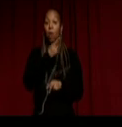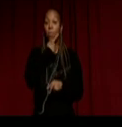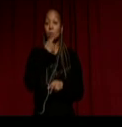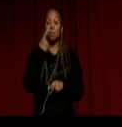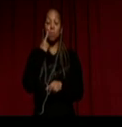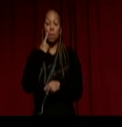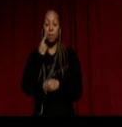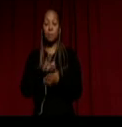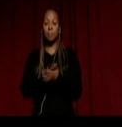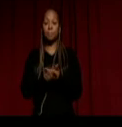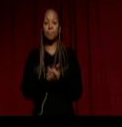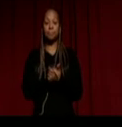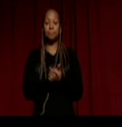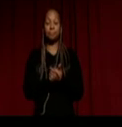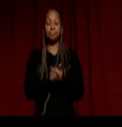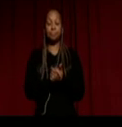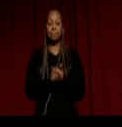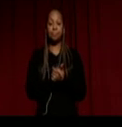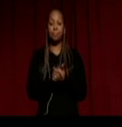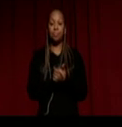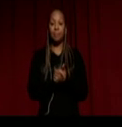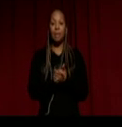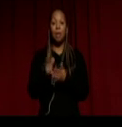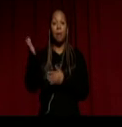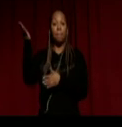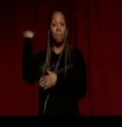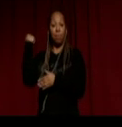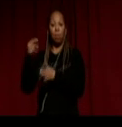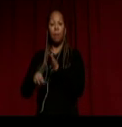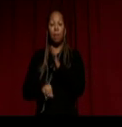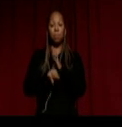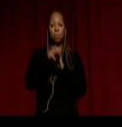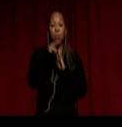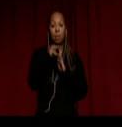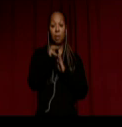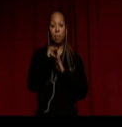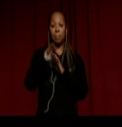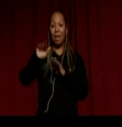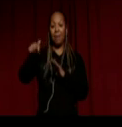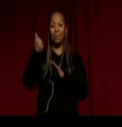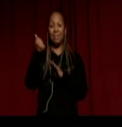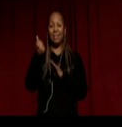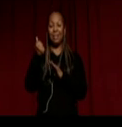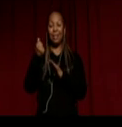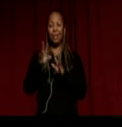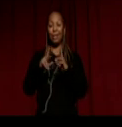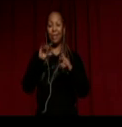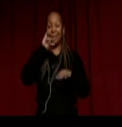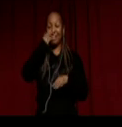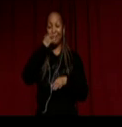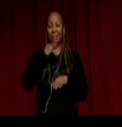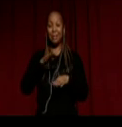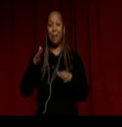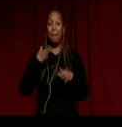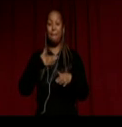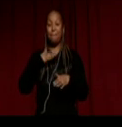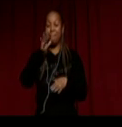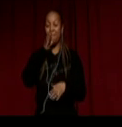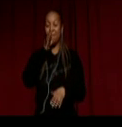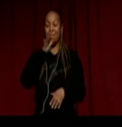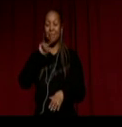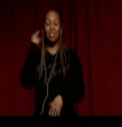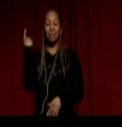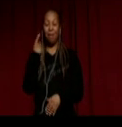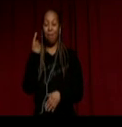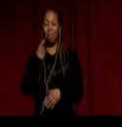fast food joint or something like that. In the days when I was growing up, I'm one of 10 kids, grew up in Inglewood. My mom always had a pot of beans on